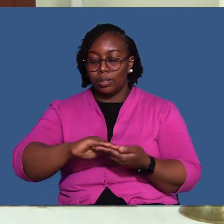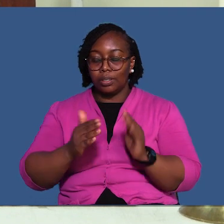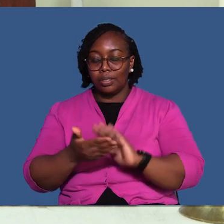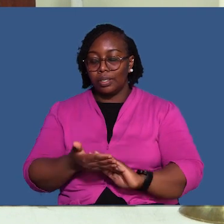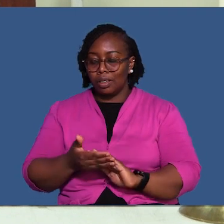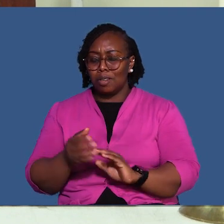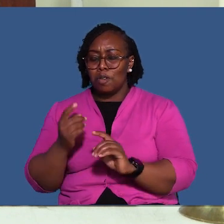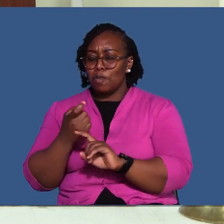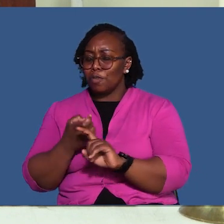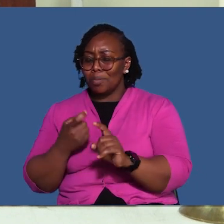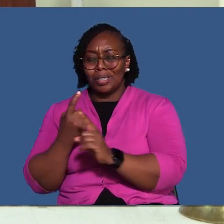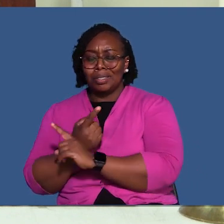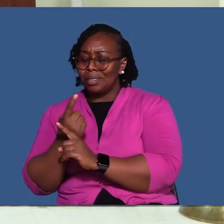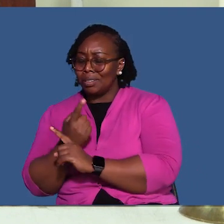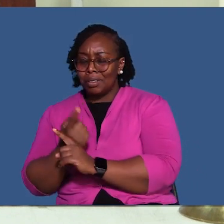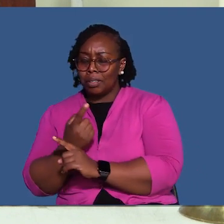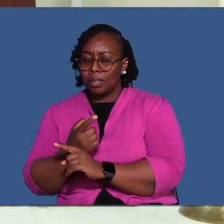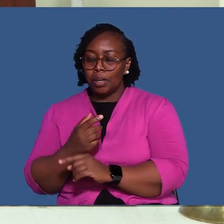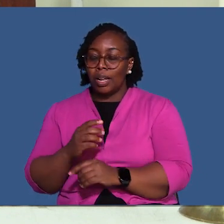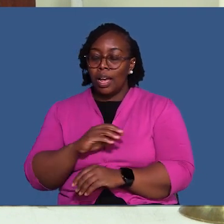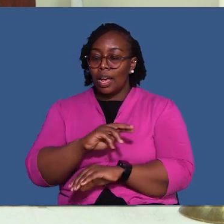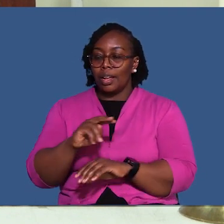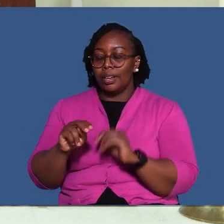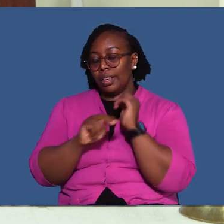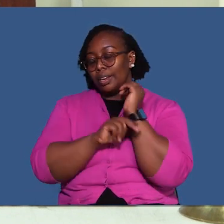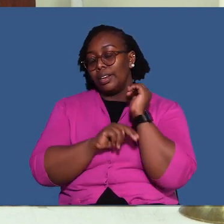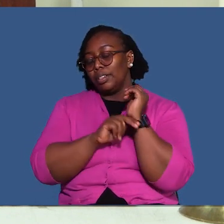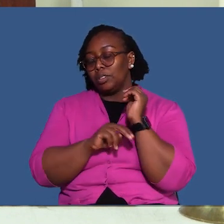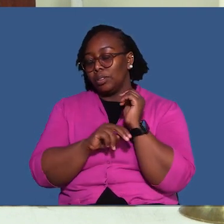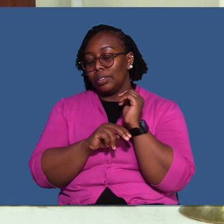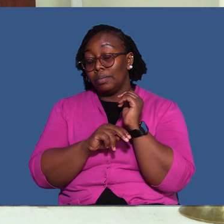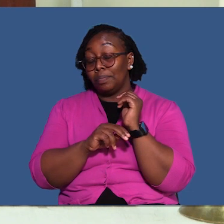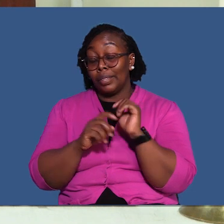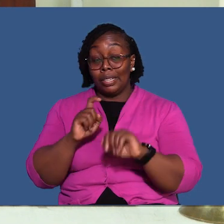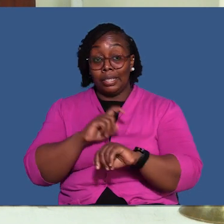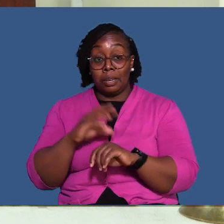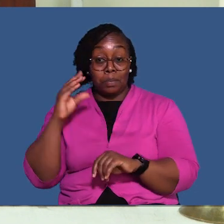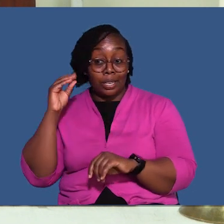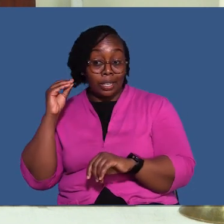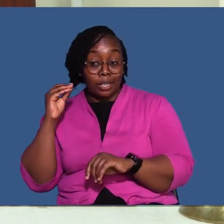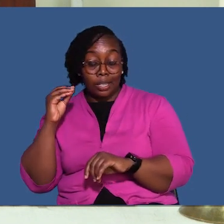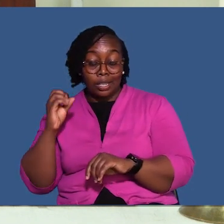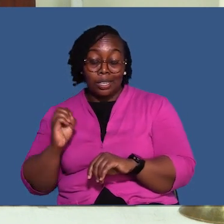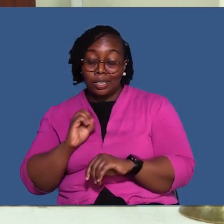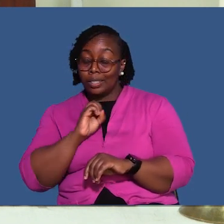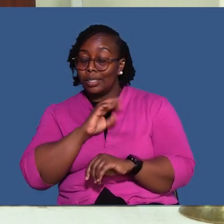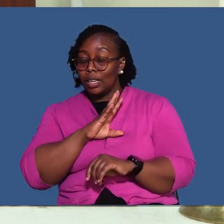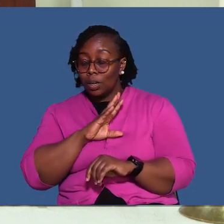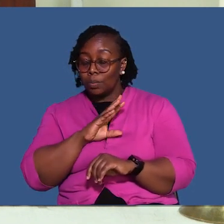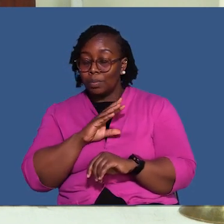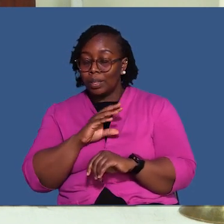every nation under heaven. When they heard this sound, a crowd came together in